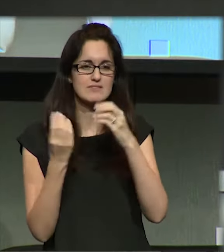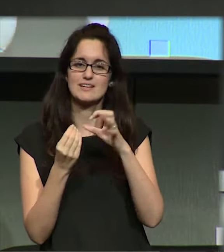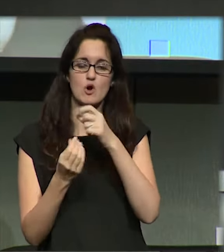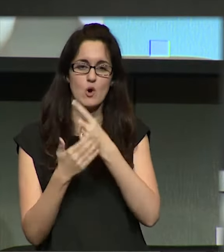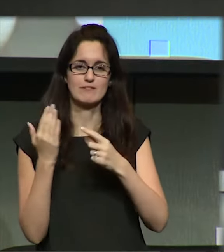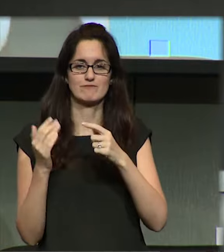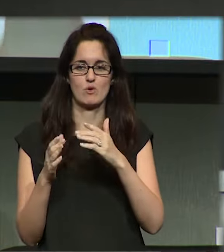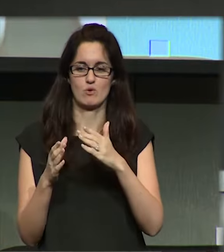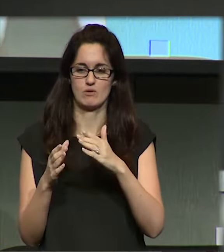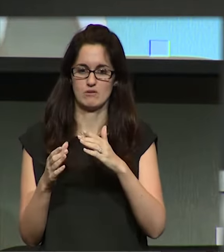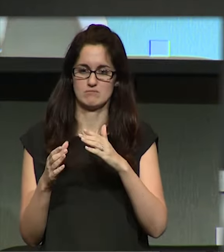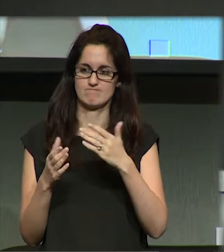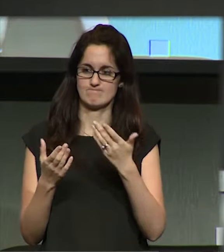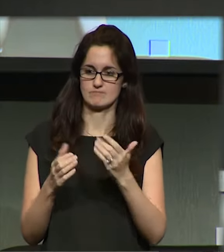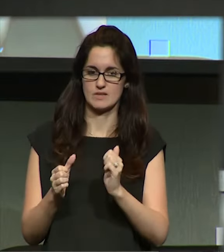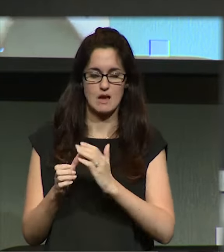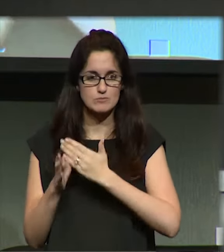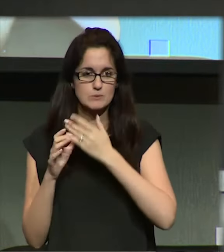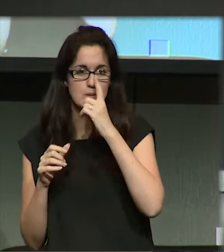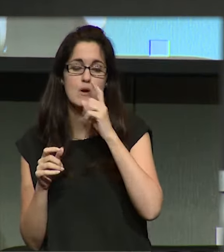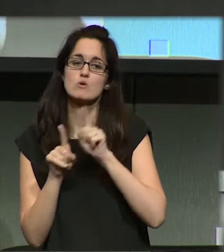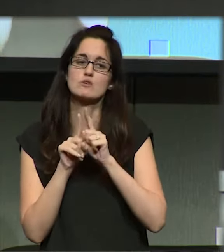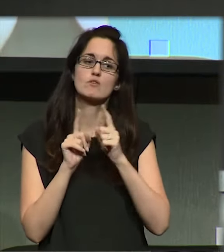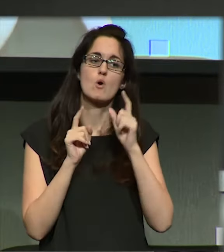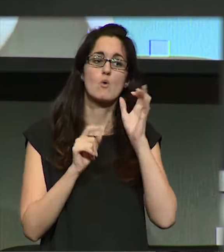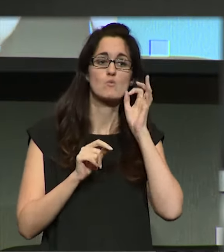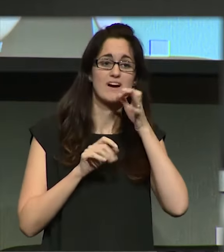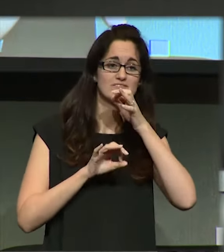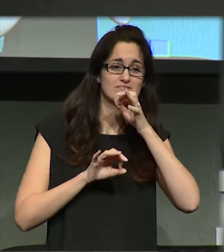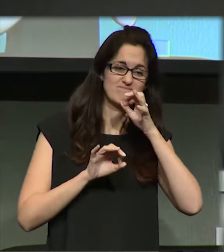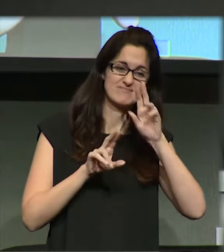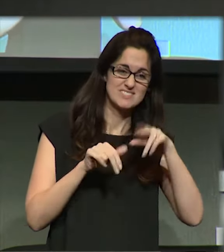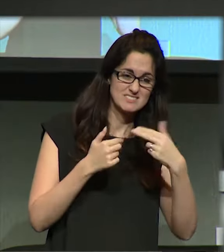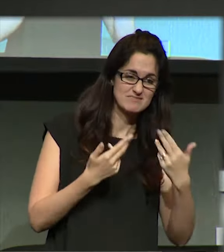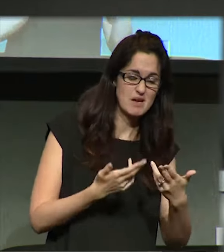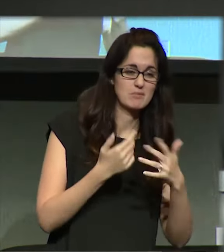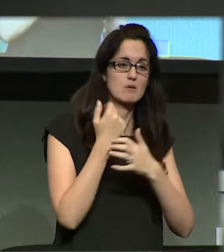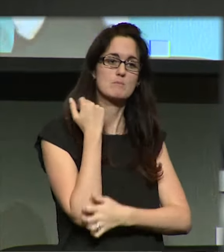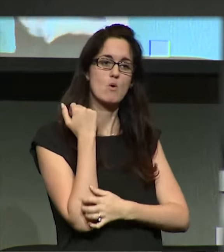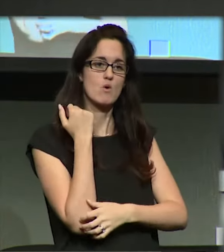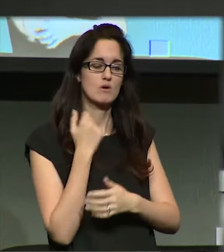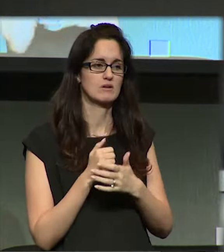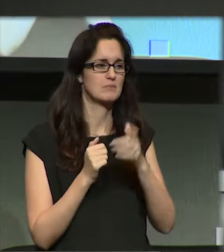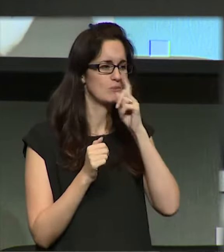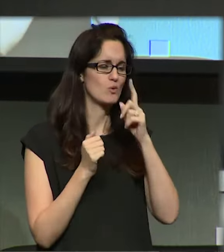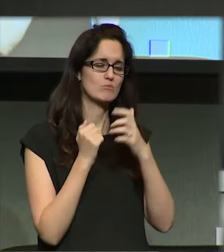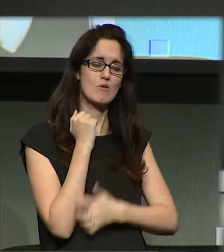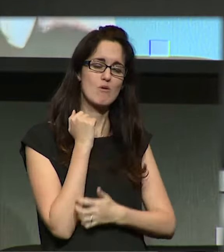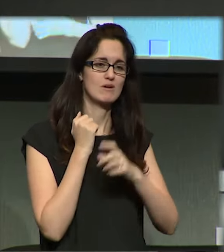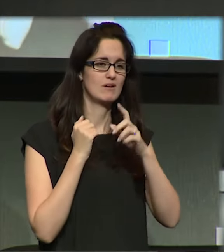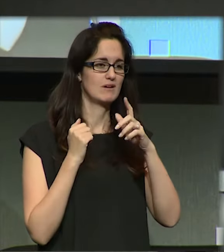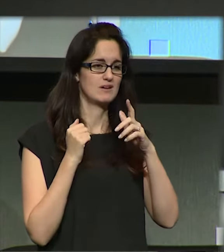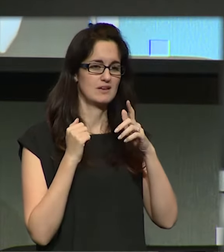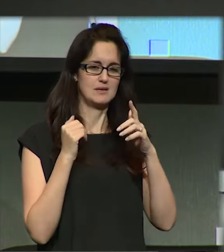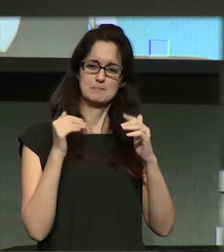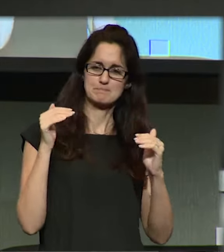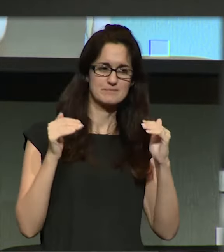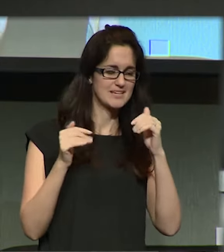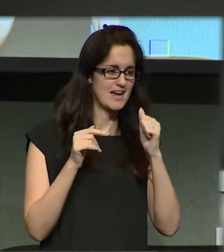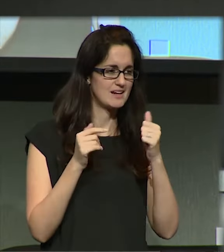educator that they are just as infected by this toxic stench of low expectations.